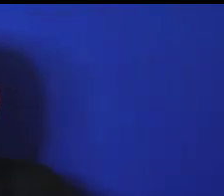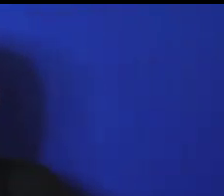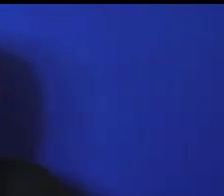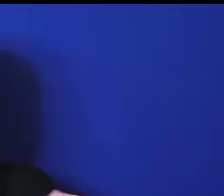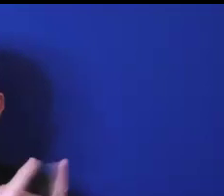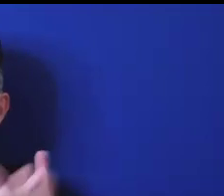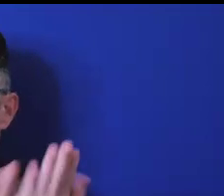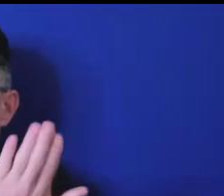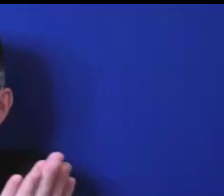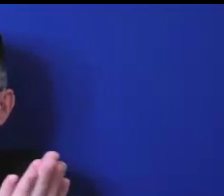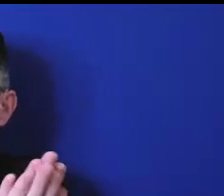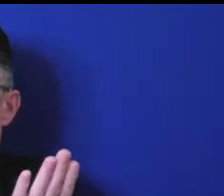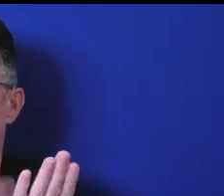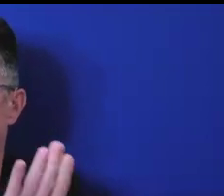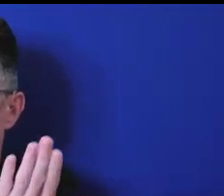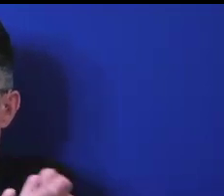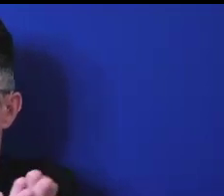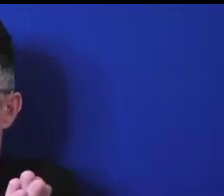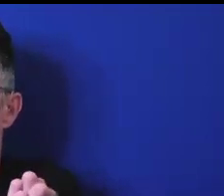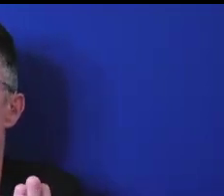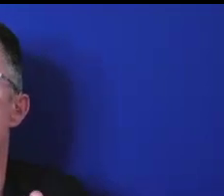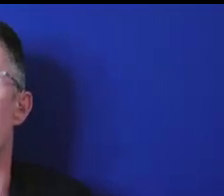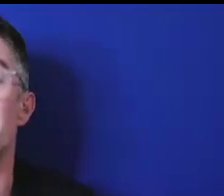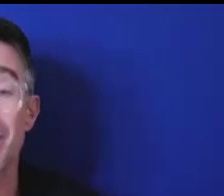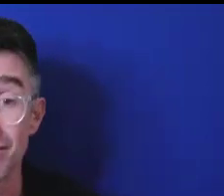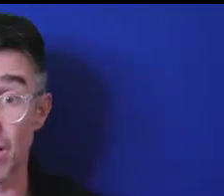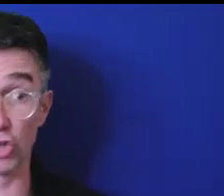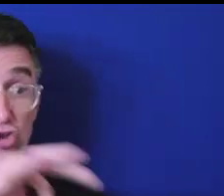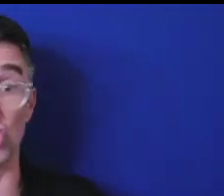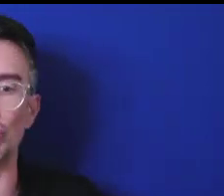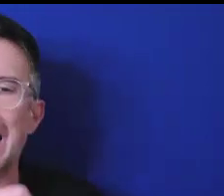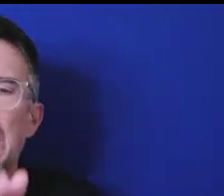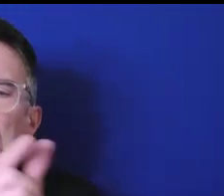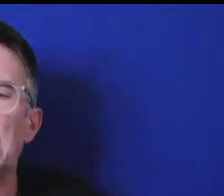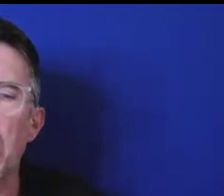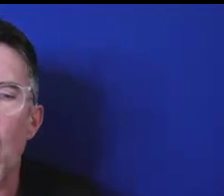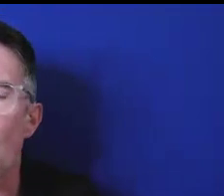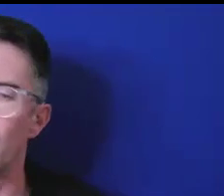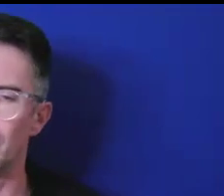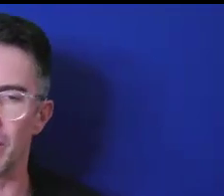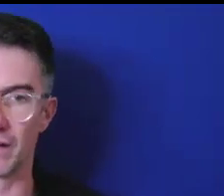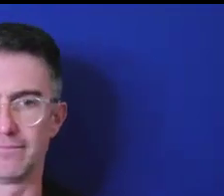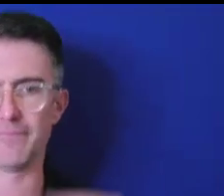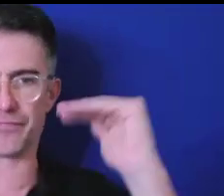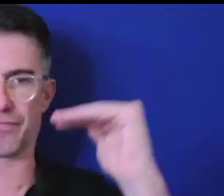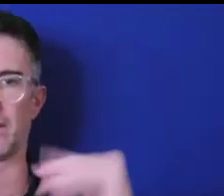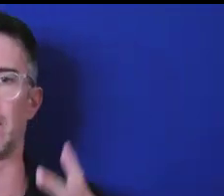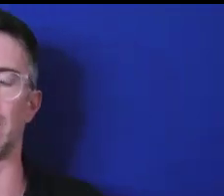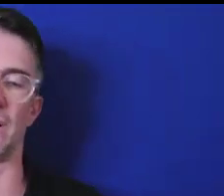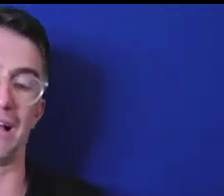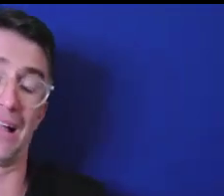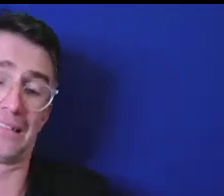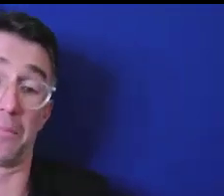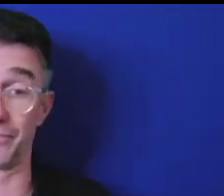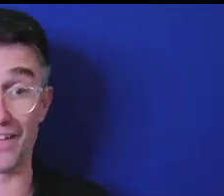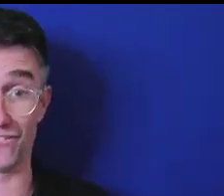assessment. In Fiji, for instance, this is, and in Vietnam, this is supported. For instance, it